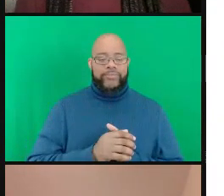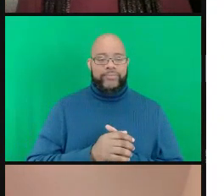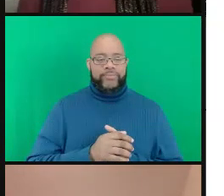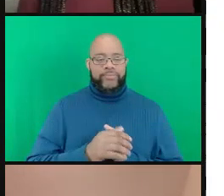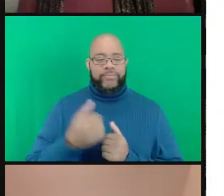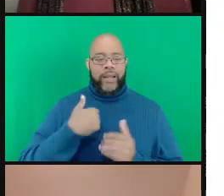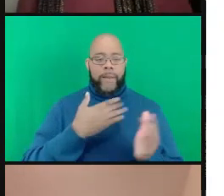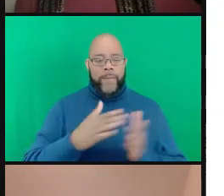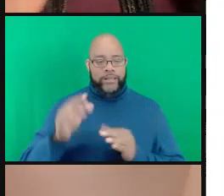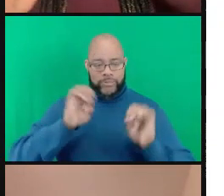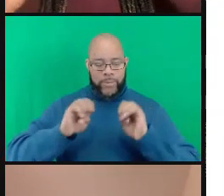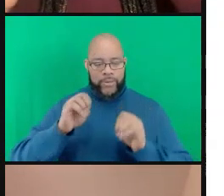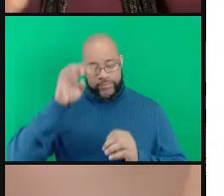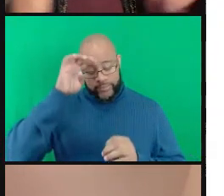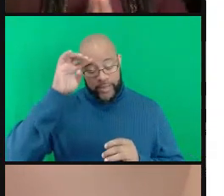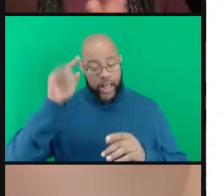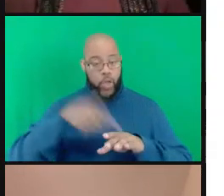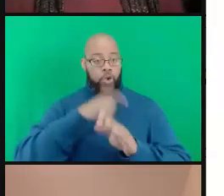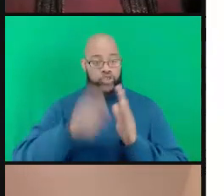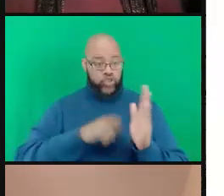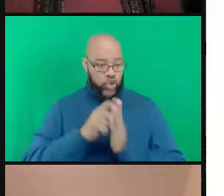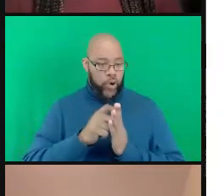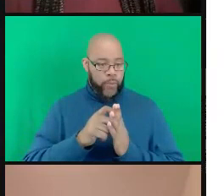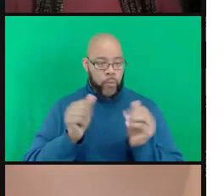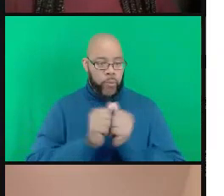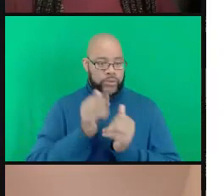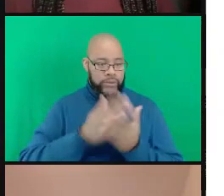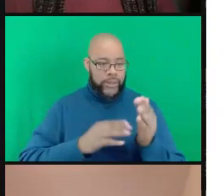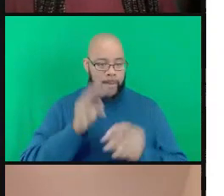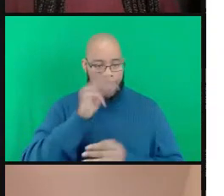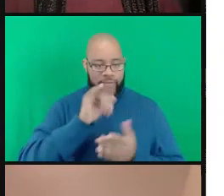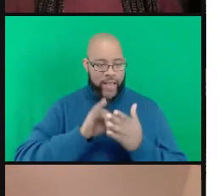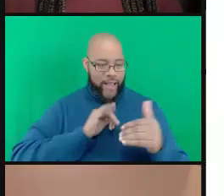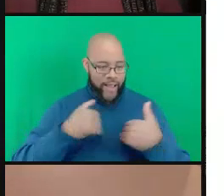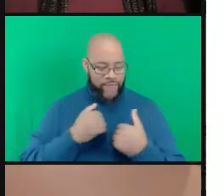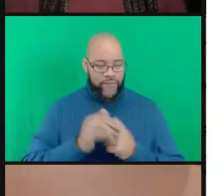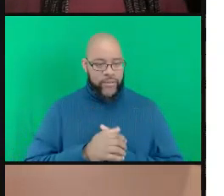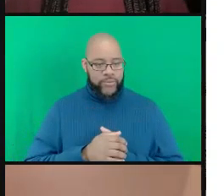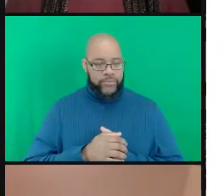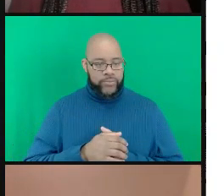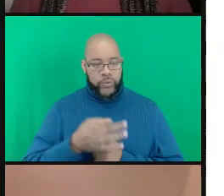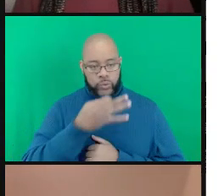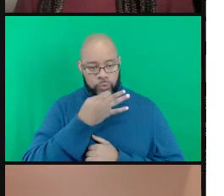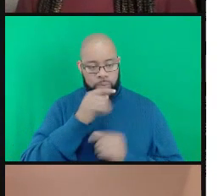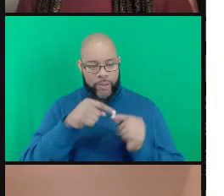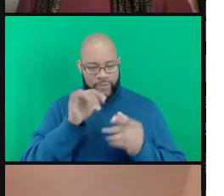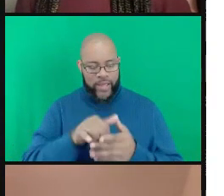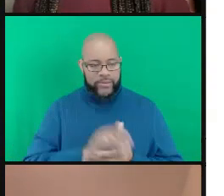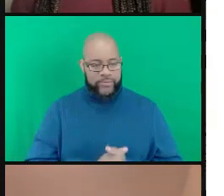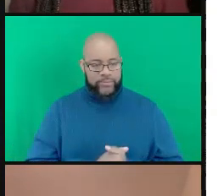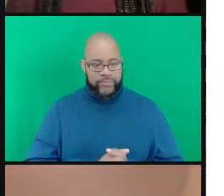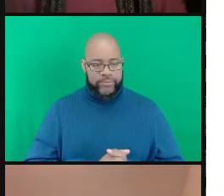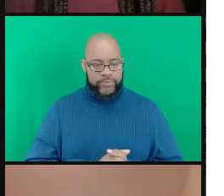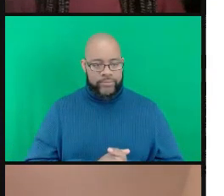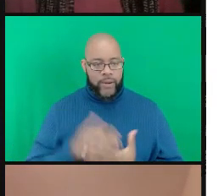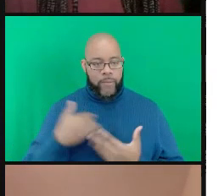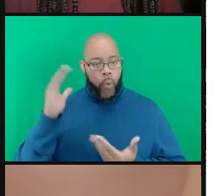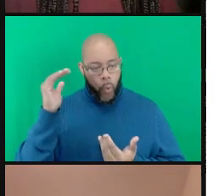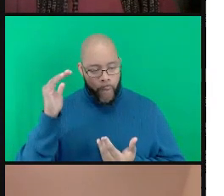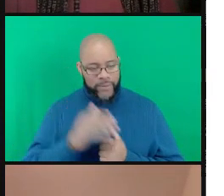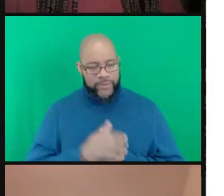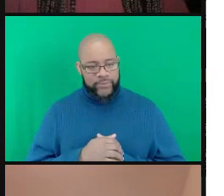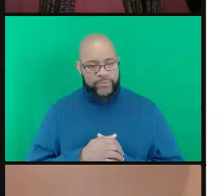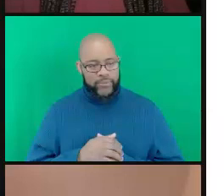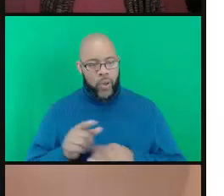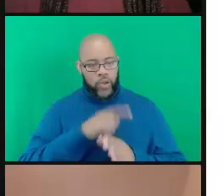planning to experiment, like a long-term experiment with some mice that I have soon about that. I'm hoping it's a